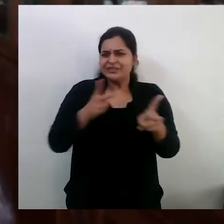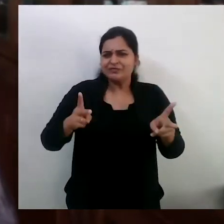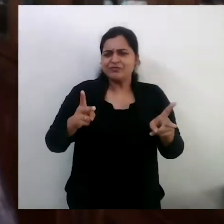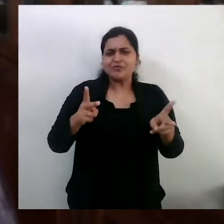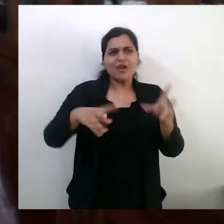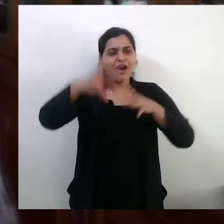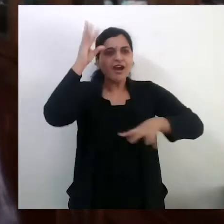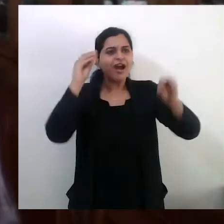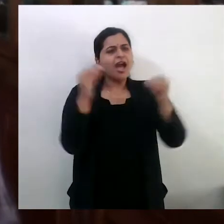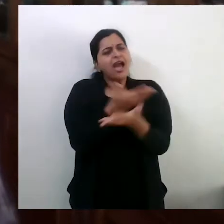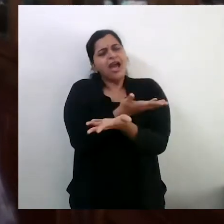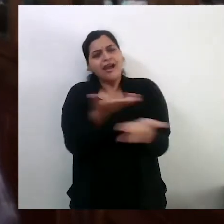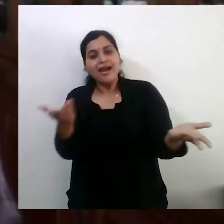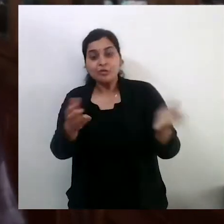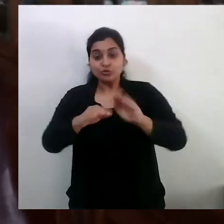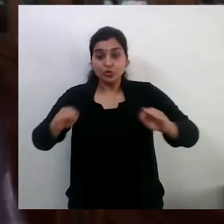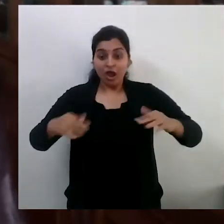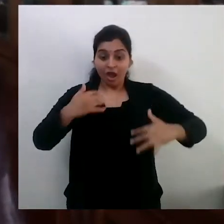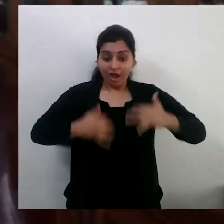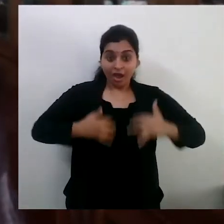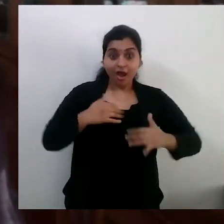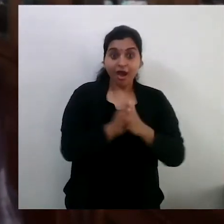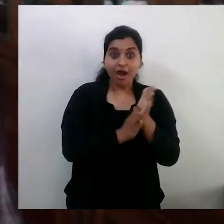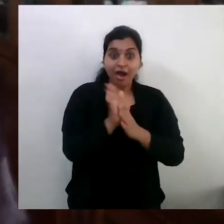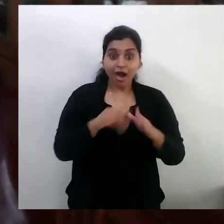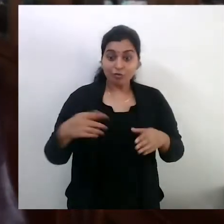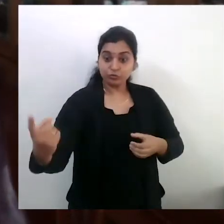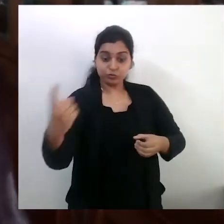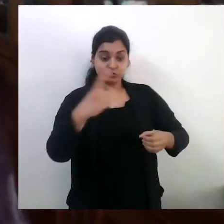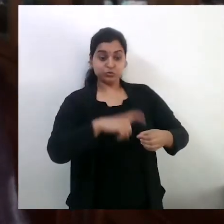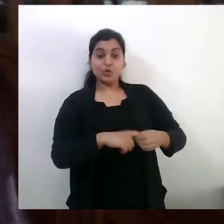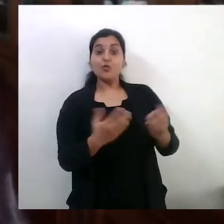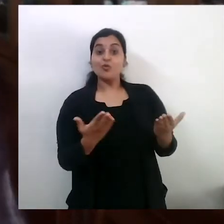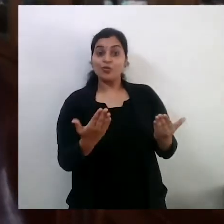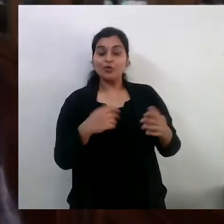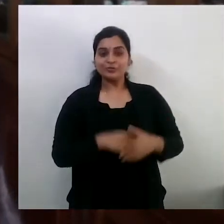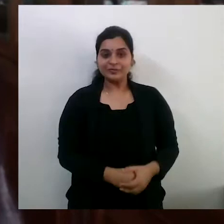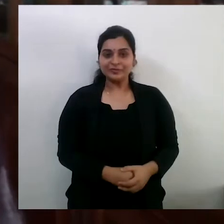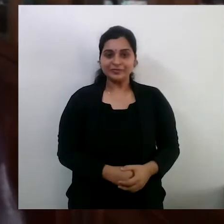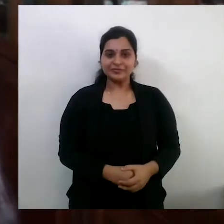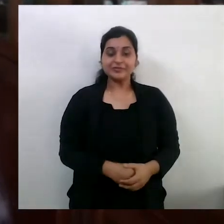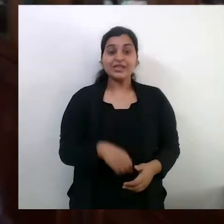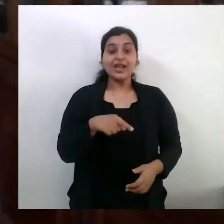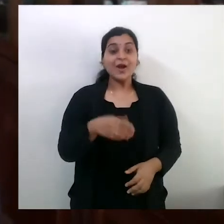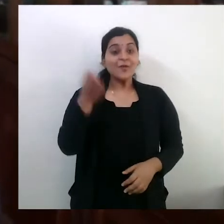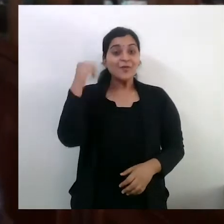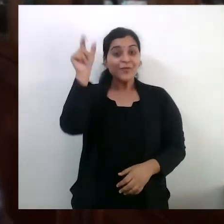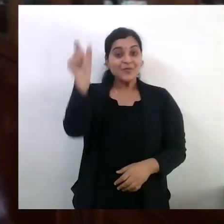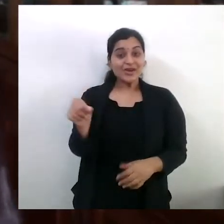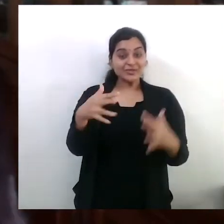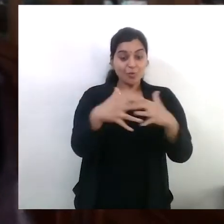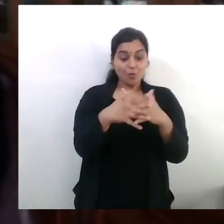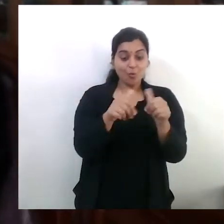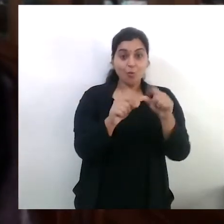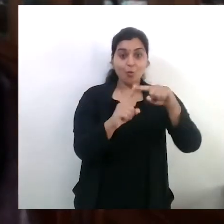to get conversant with our own history. Now, those huge archives that Mr. Watson had are